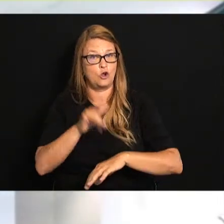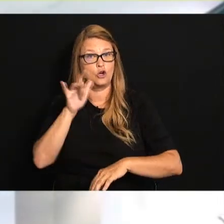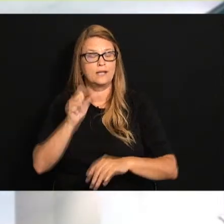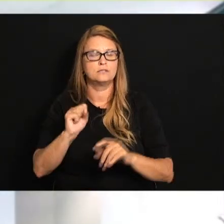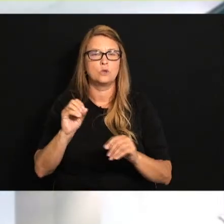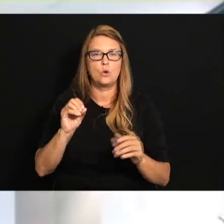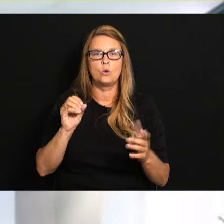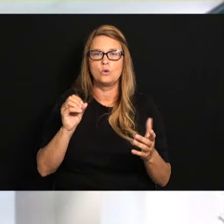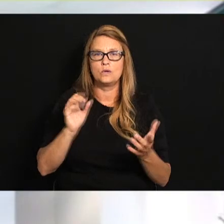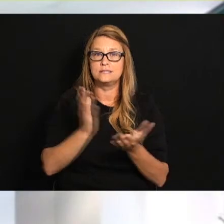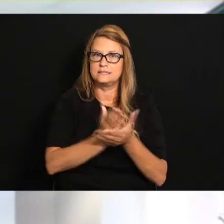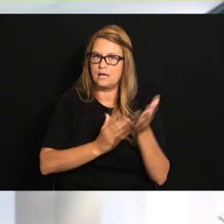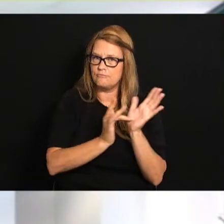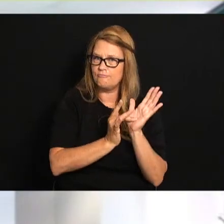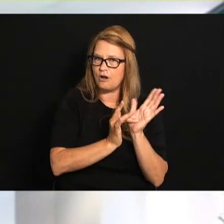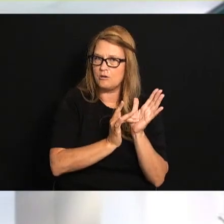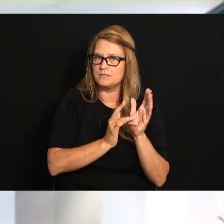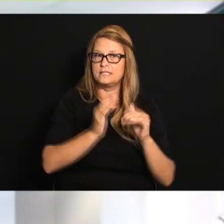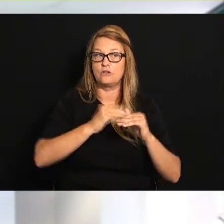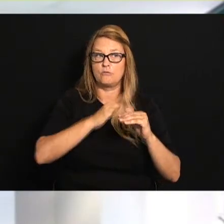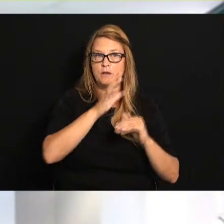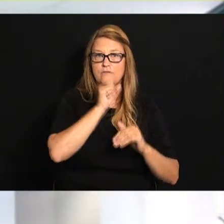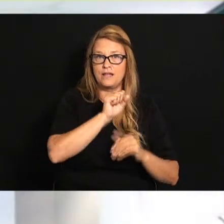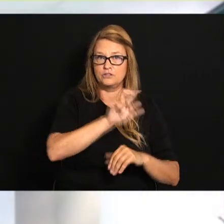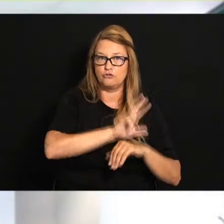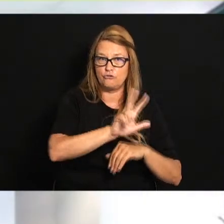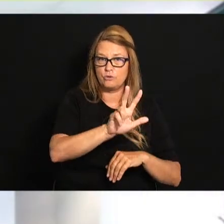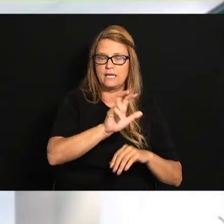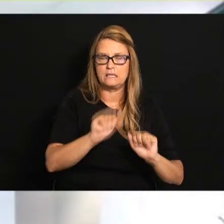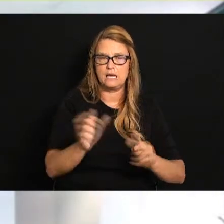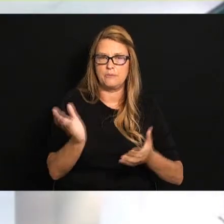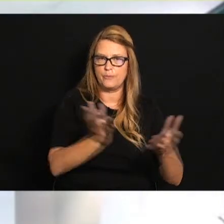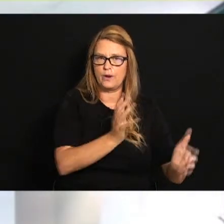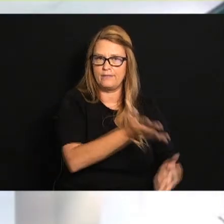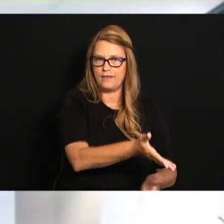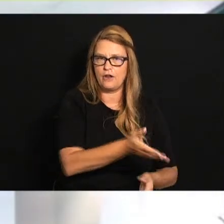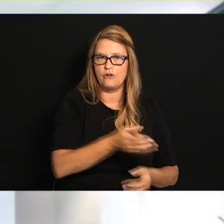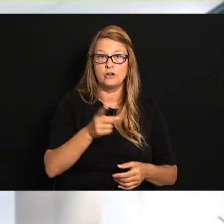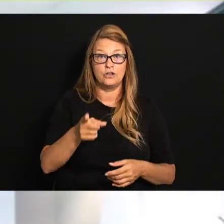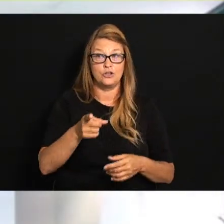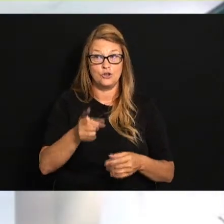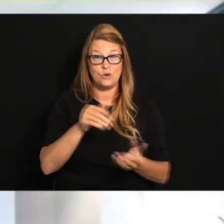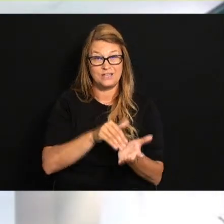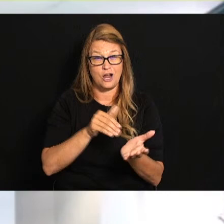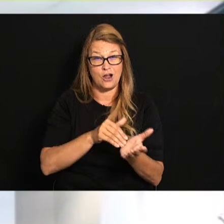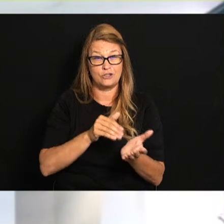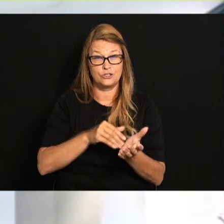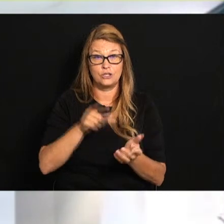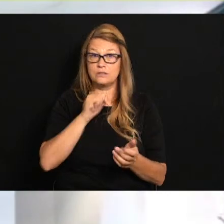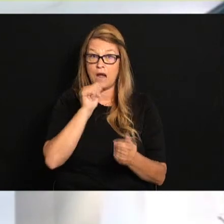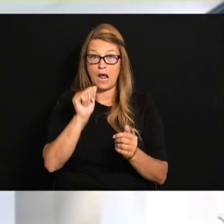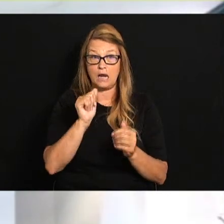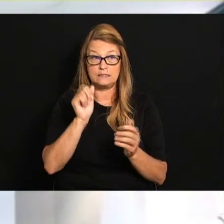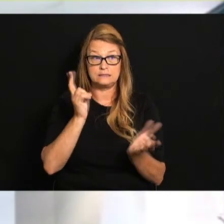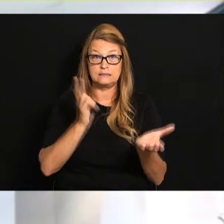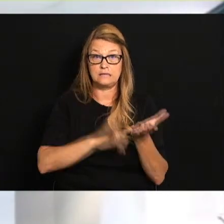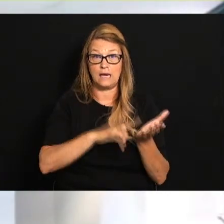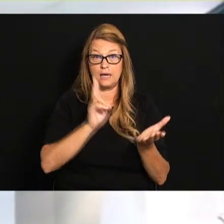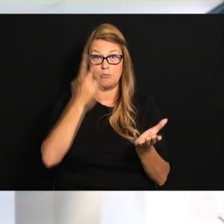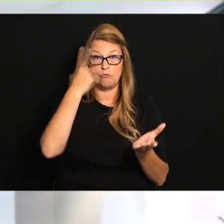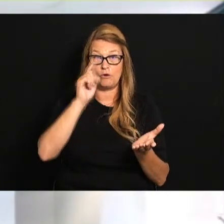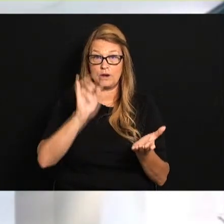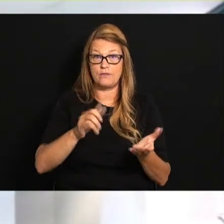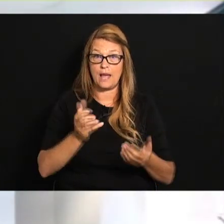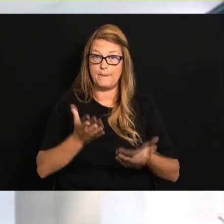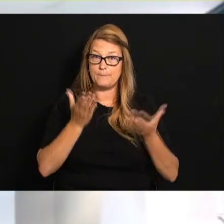pharmacies, you have to be 3 years and older. If you're a provider in West Virginia and have not yet signed up to be a vaccine provider in the state, you can